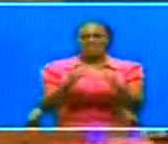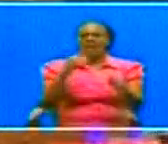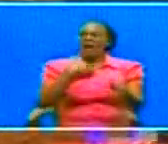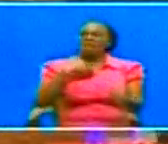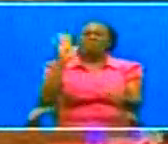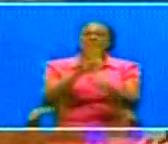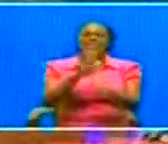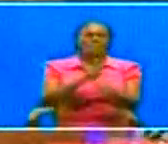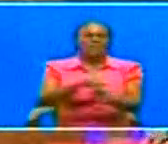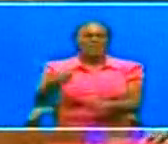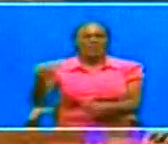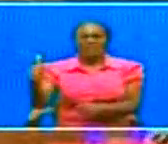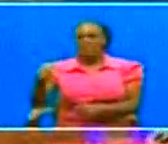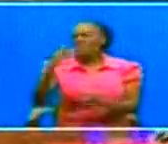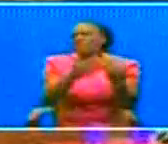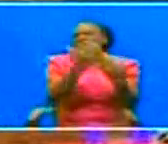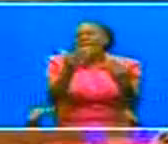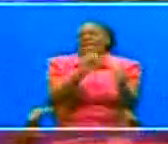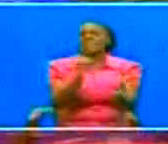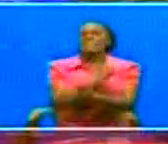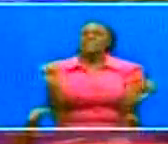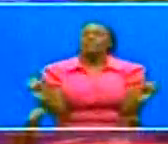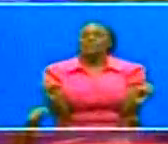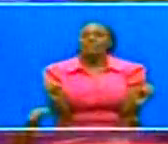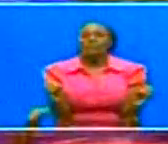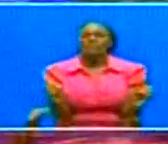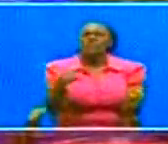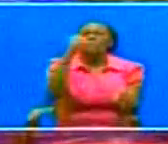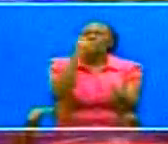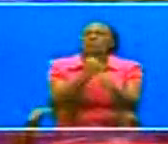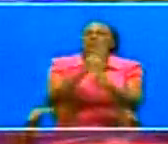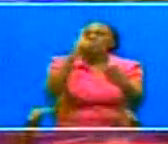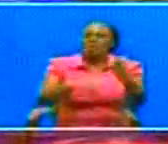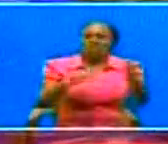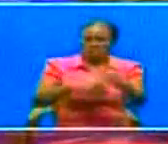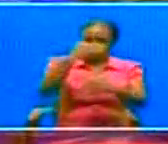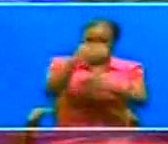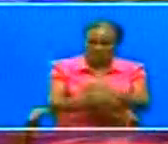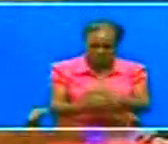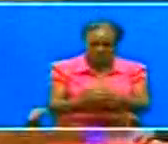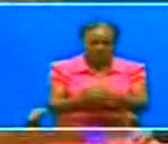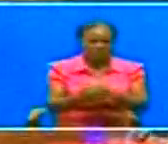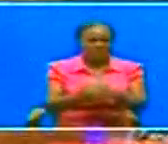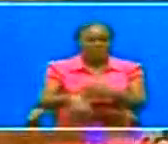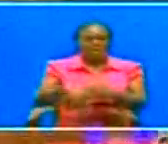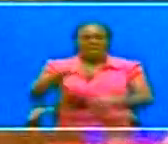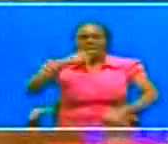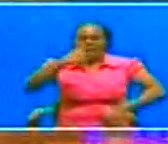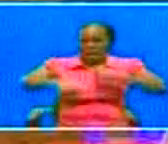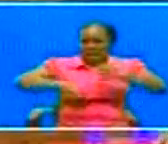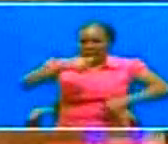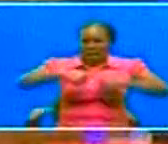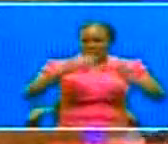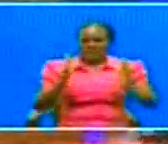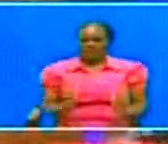many. Yeah, they don't care. So, what did you do next? Next, I got into my acting. I started working with Tyler